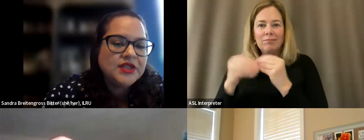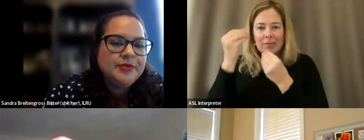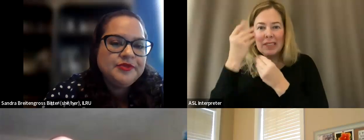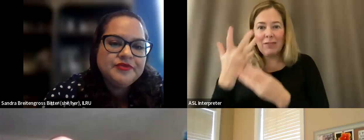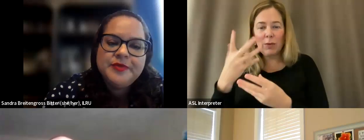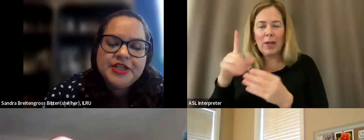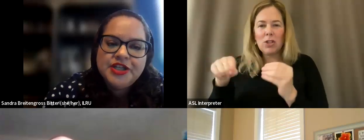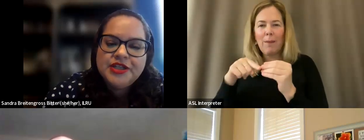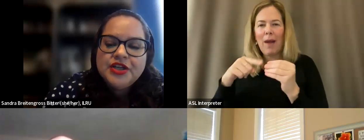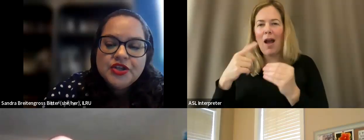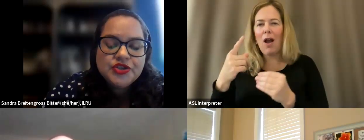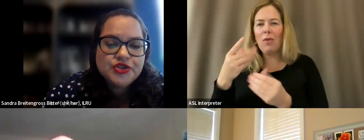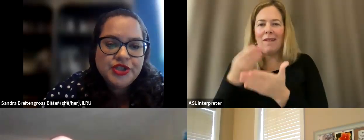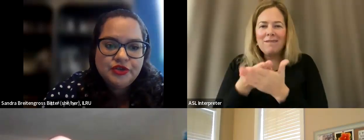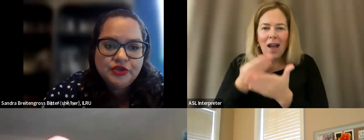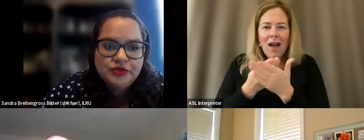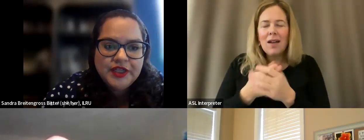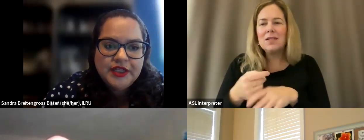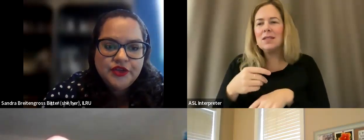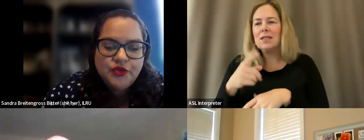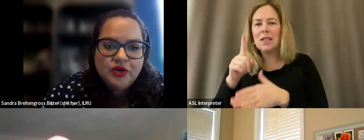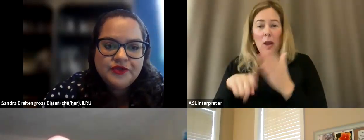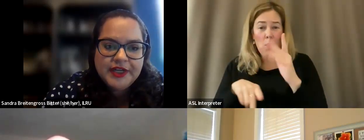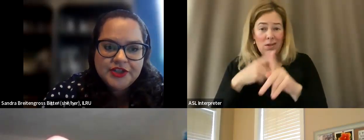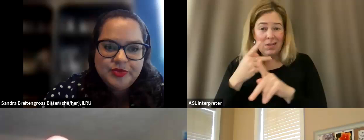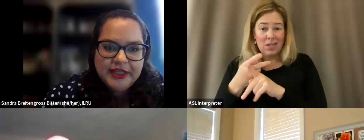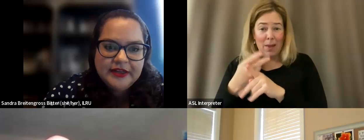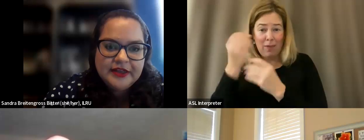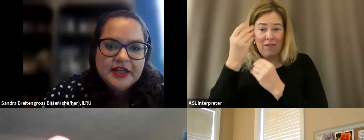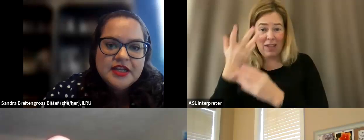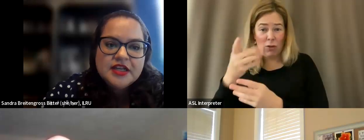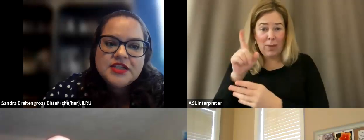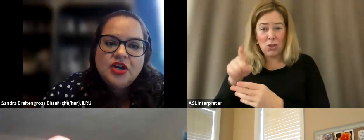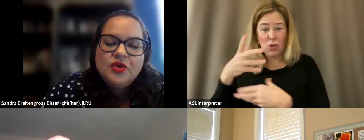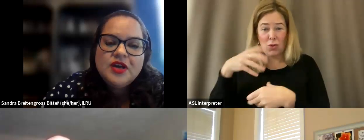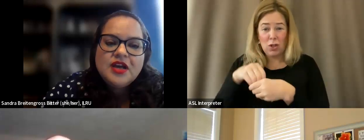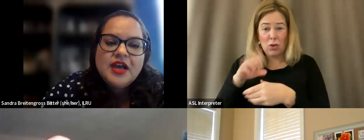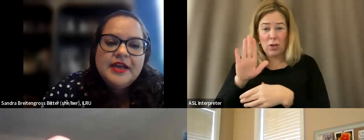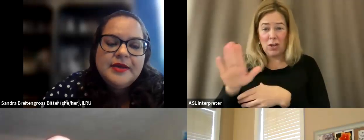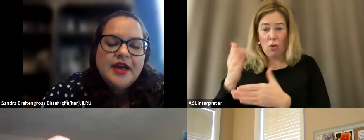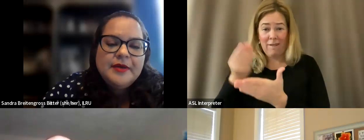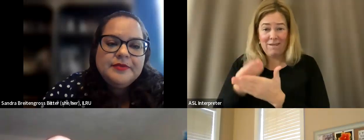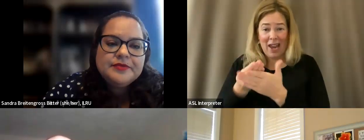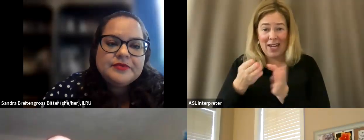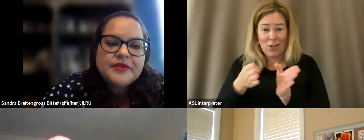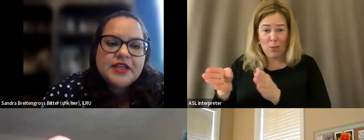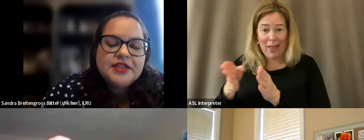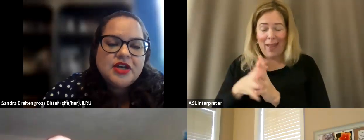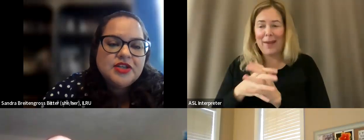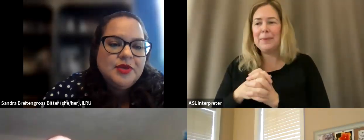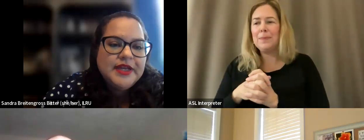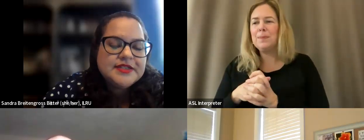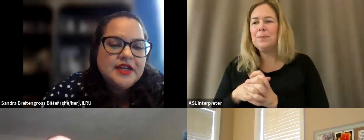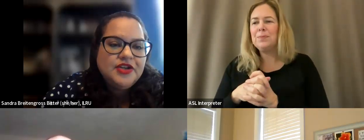funds and what type of information you should include in your financial plan. So